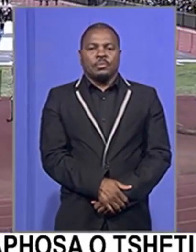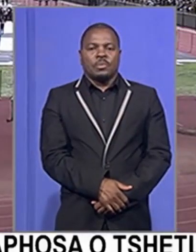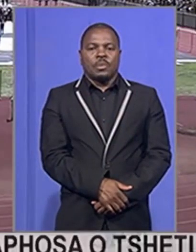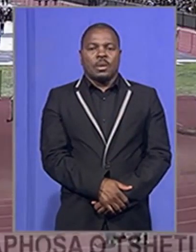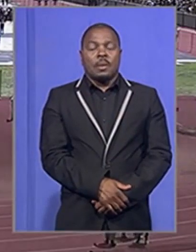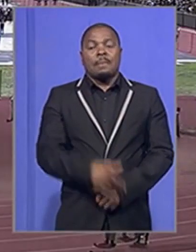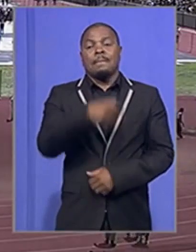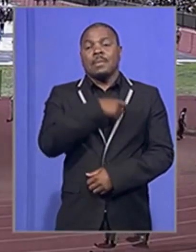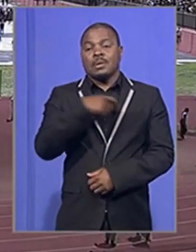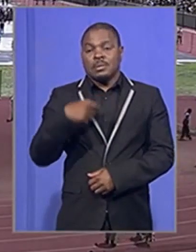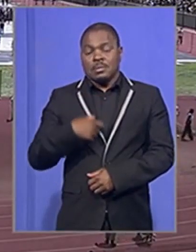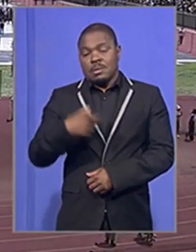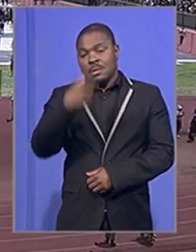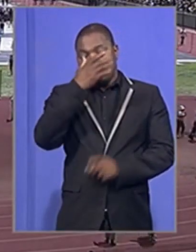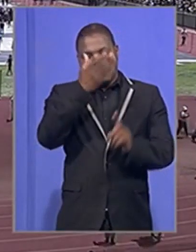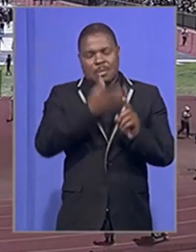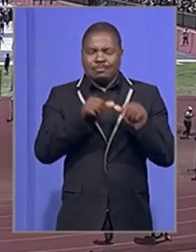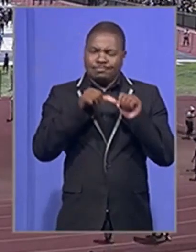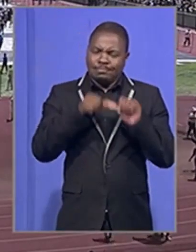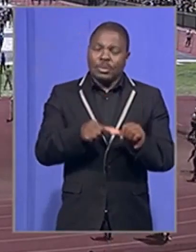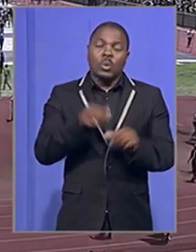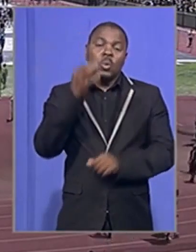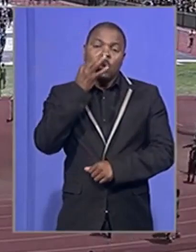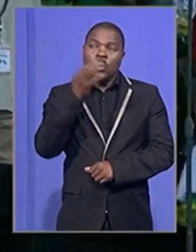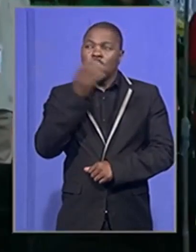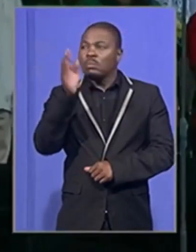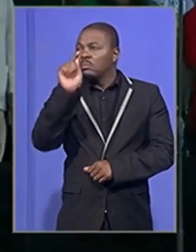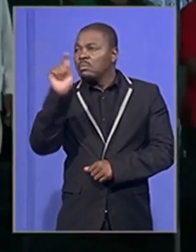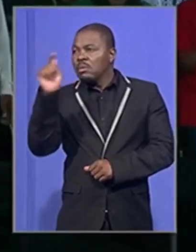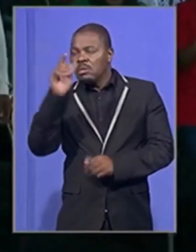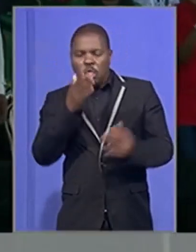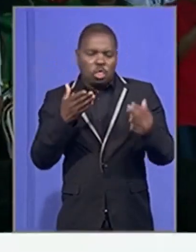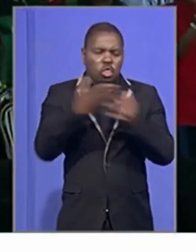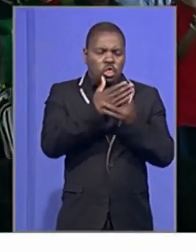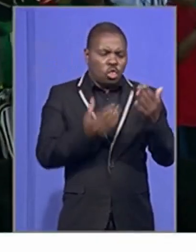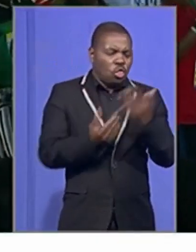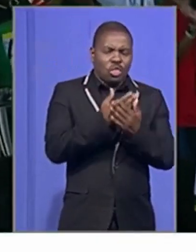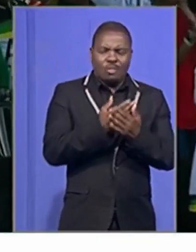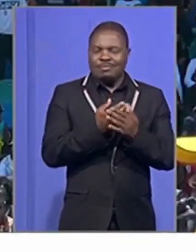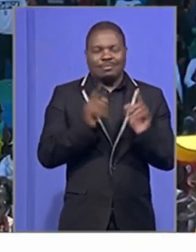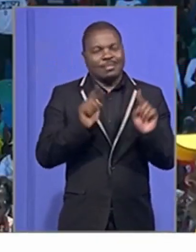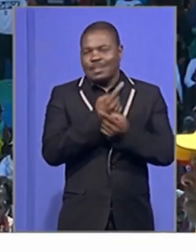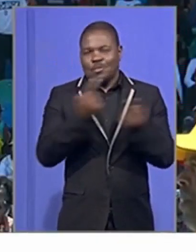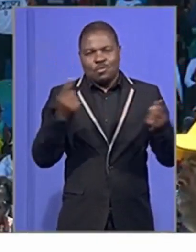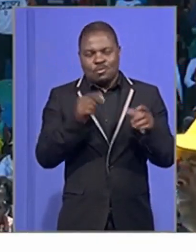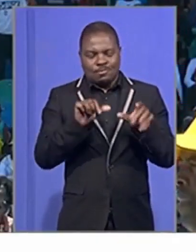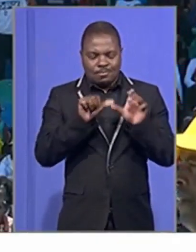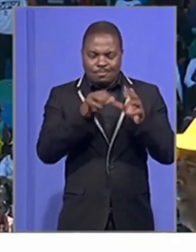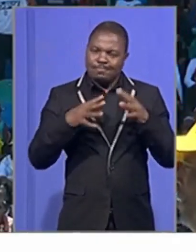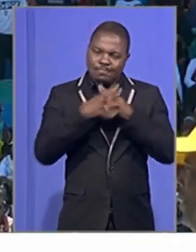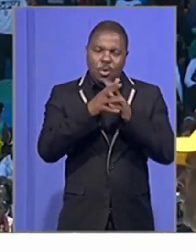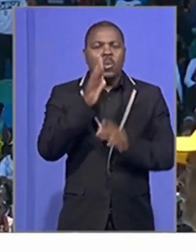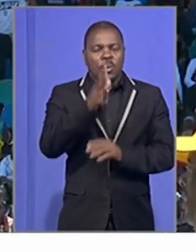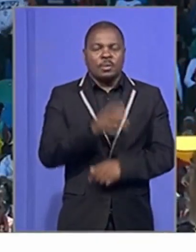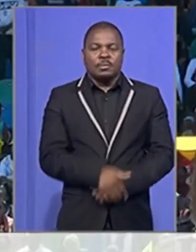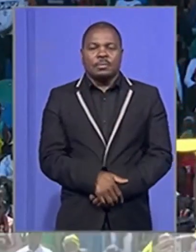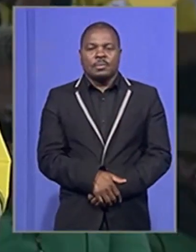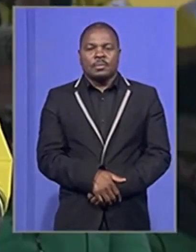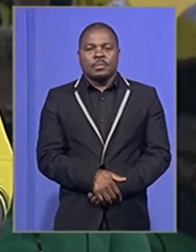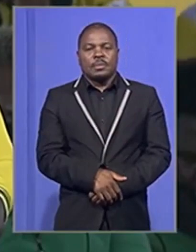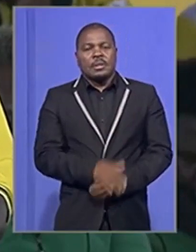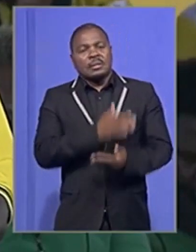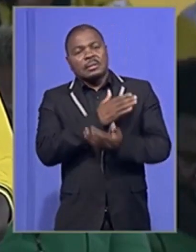Mopresidente Ramaphosa o tobekeditse ntlha ya hore ha ho motho ya tla thibela morero wa tsosoloso le kopano ka ra ANC. Ba bang ba